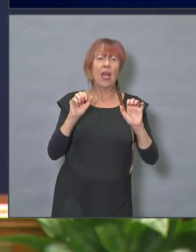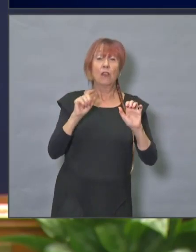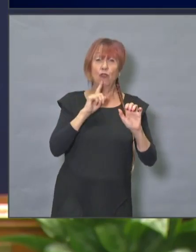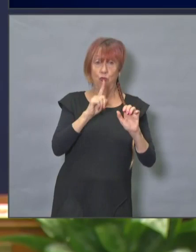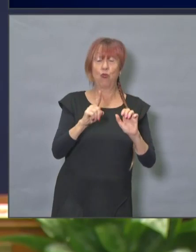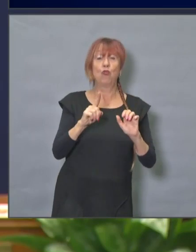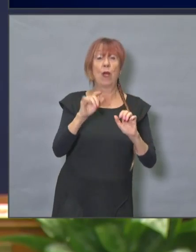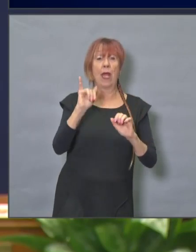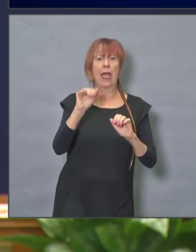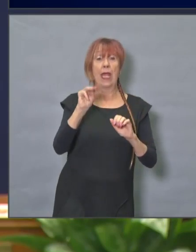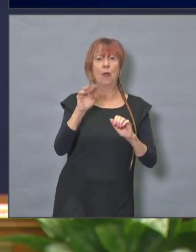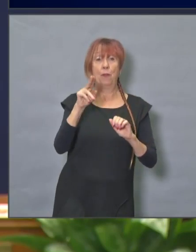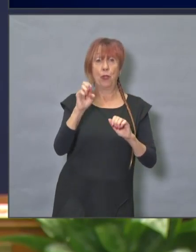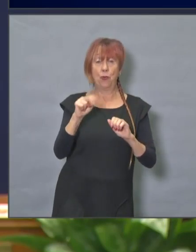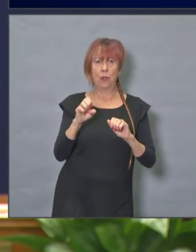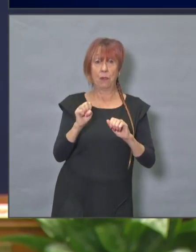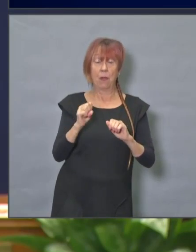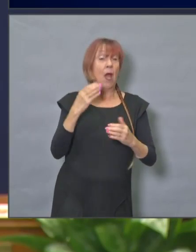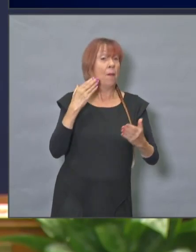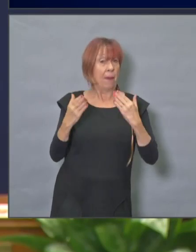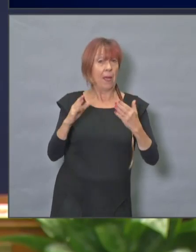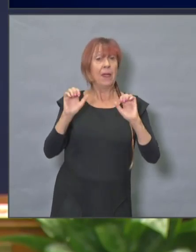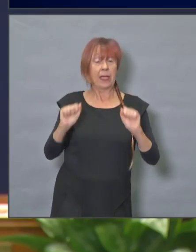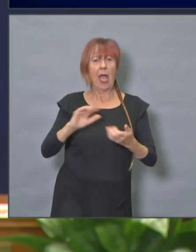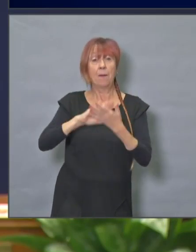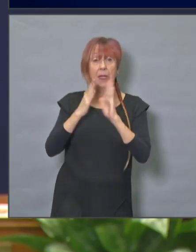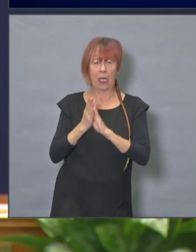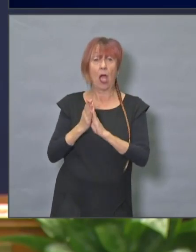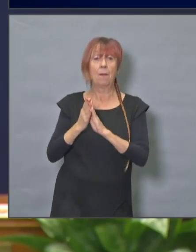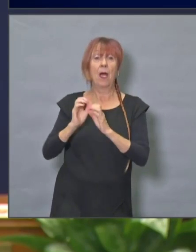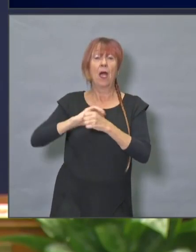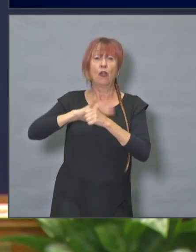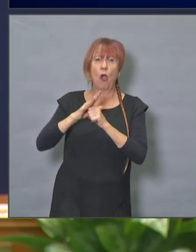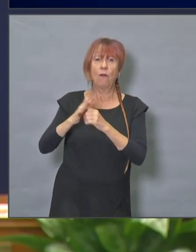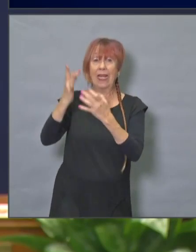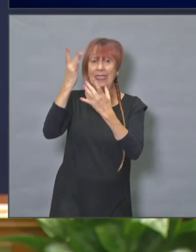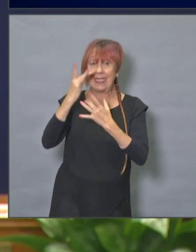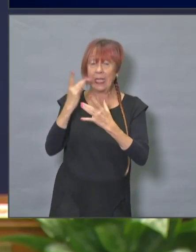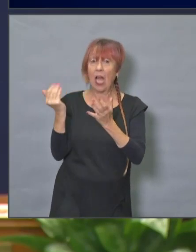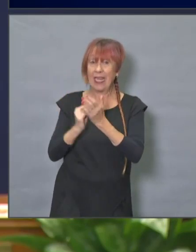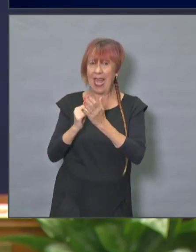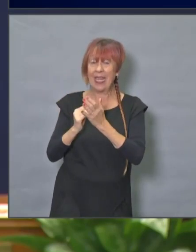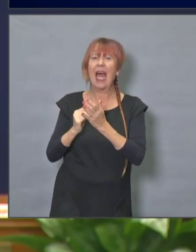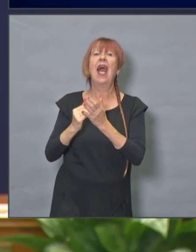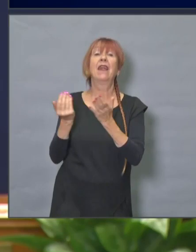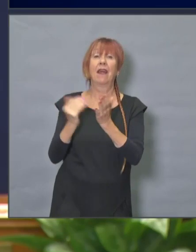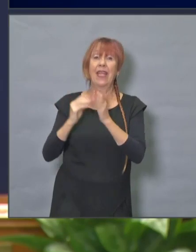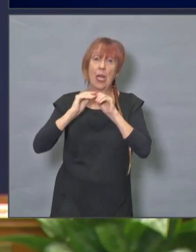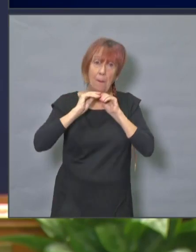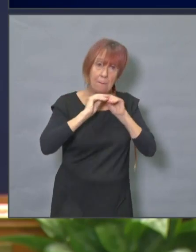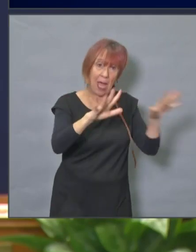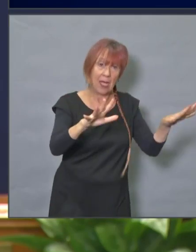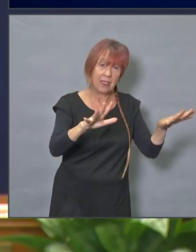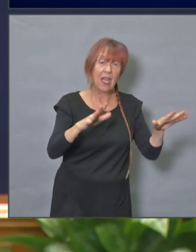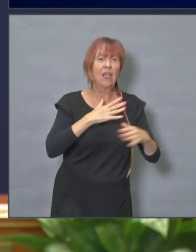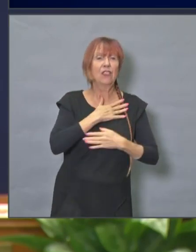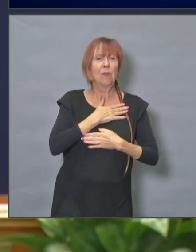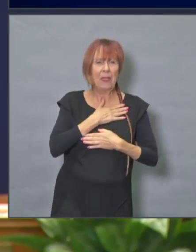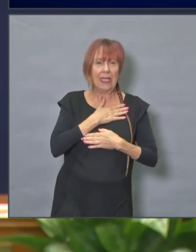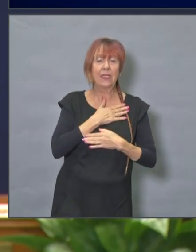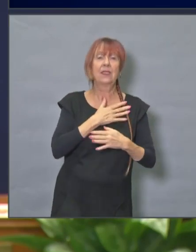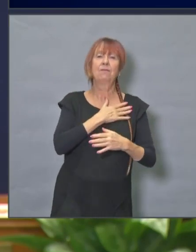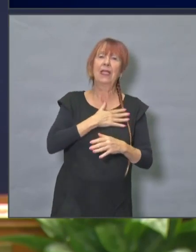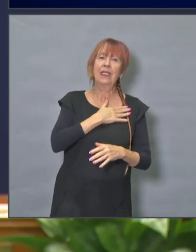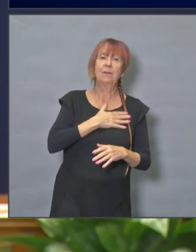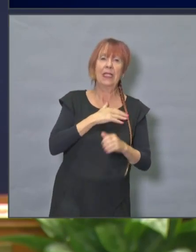infected again and therefore pass along this virus to others. So we ask you to please continue to always wear a